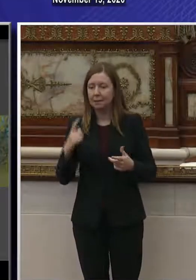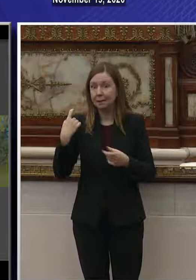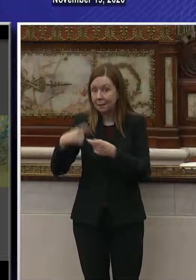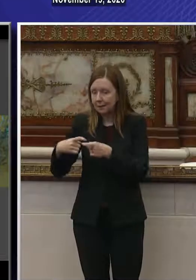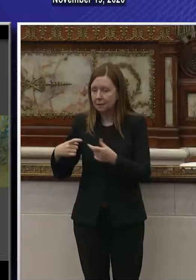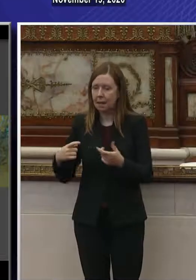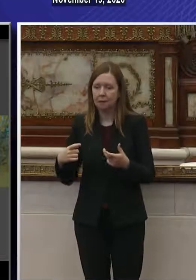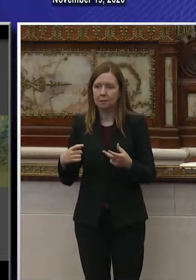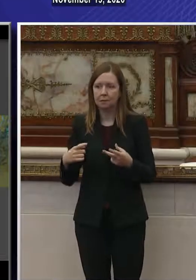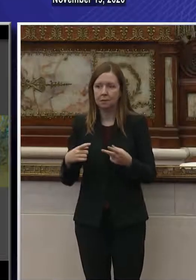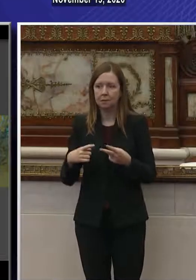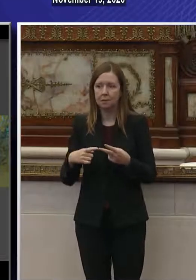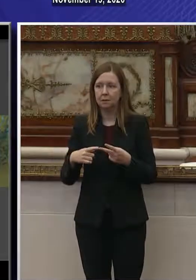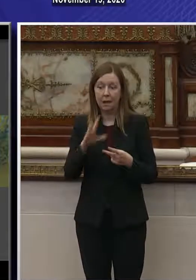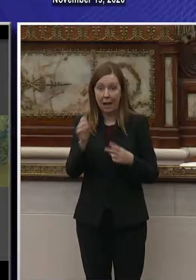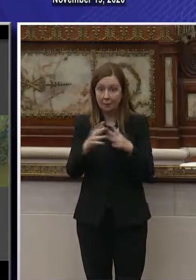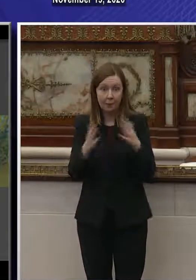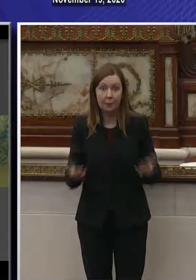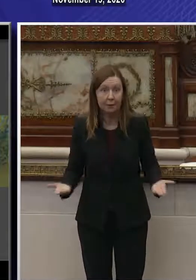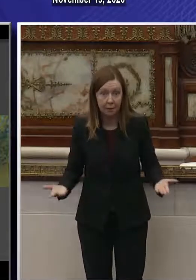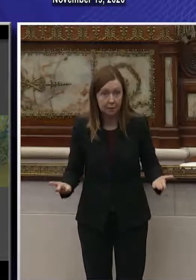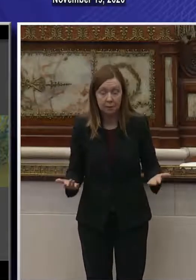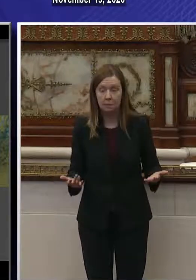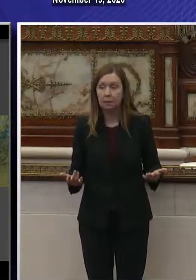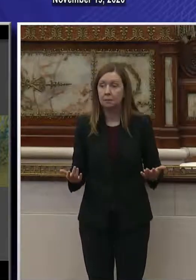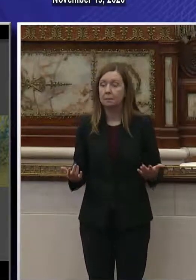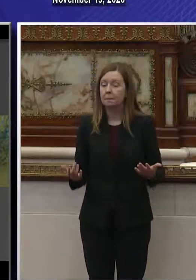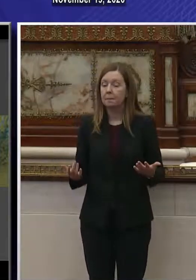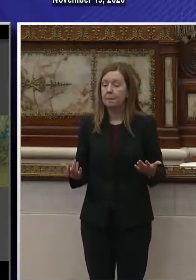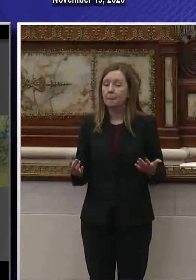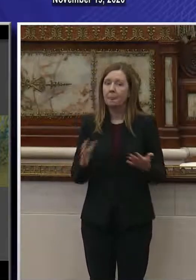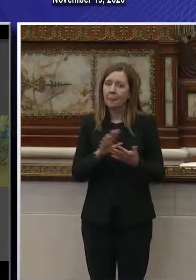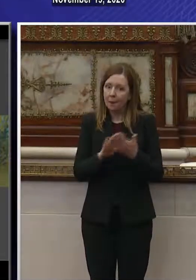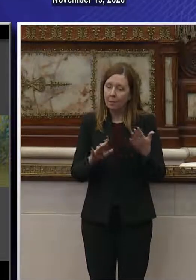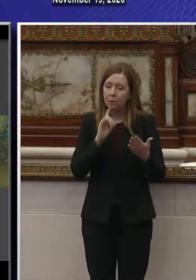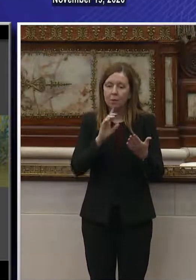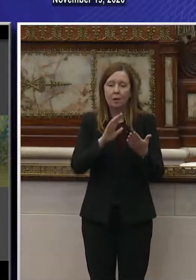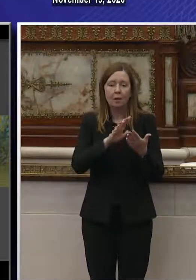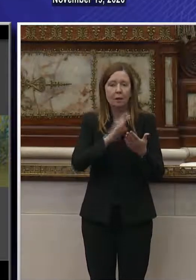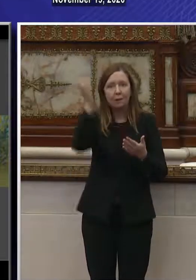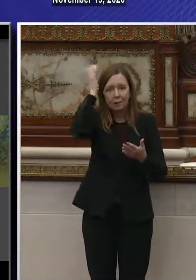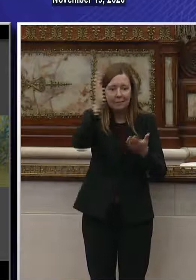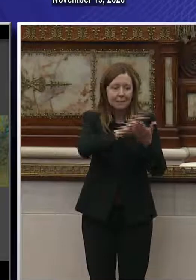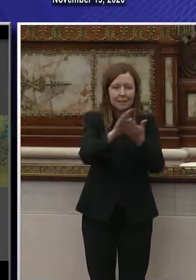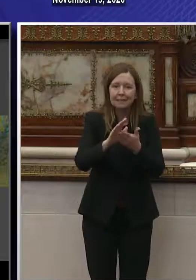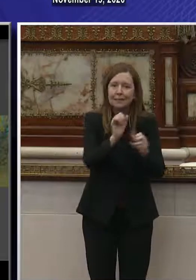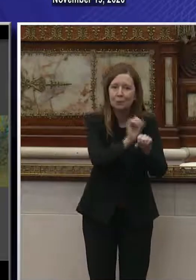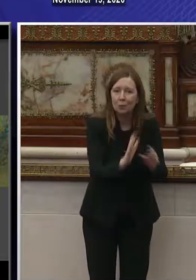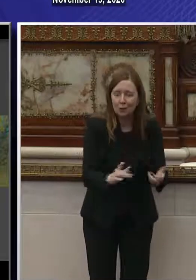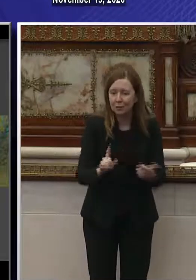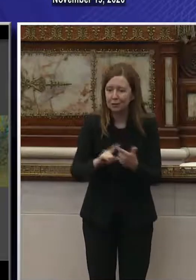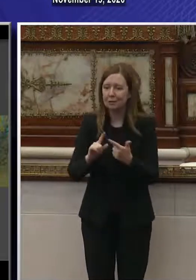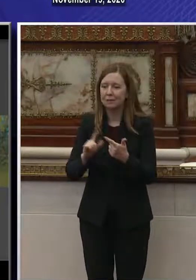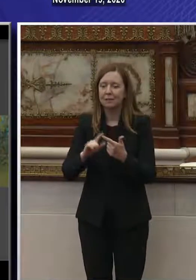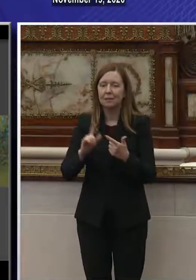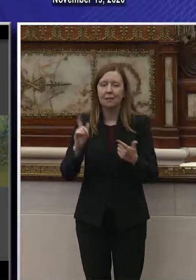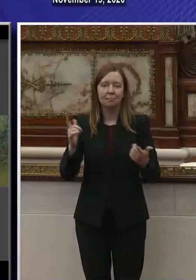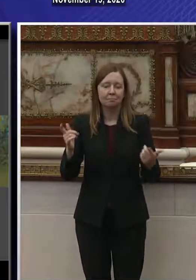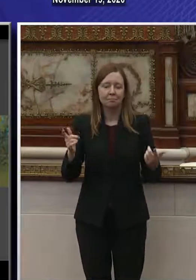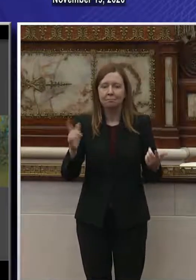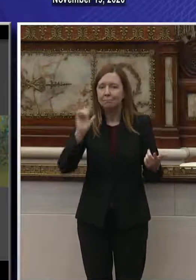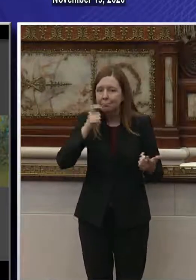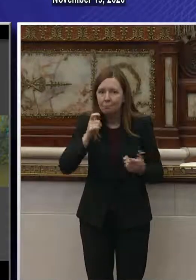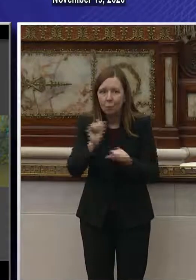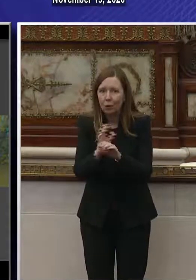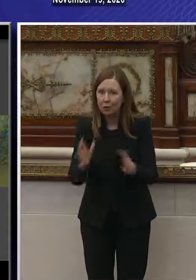Latinx or African American, and those are sanitation workers, and those are telecommunication workers, and those